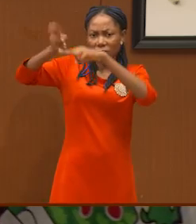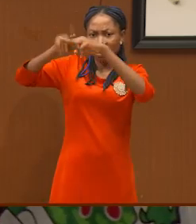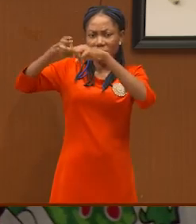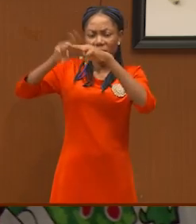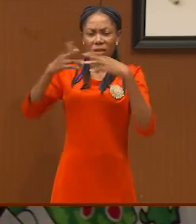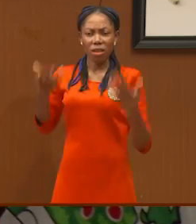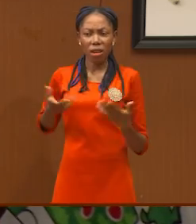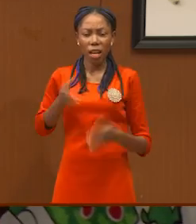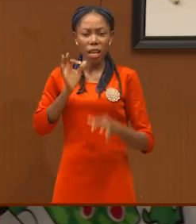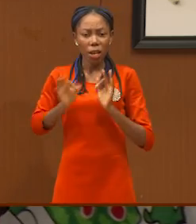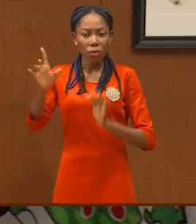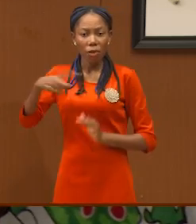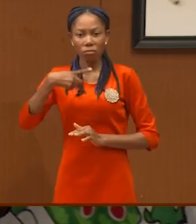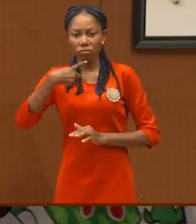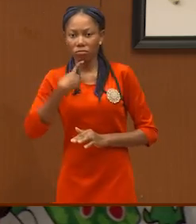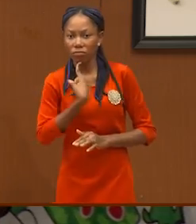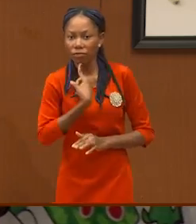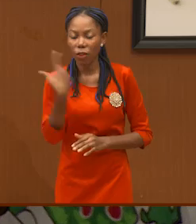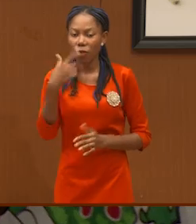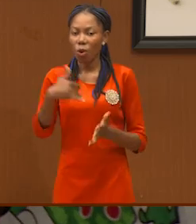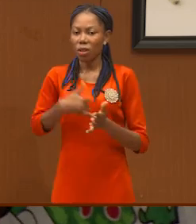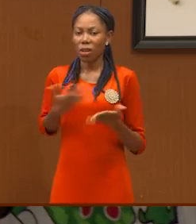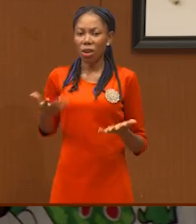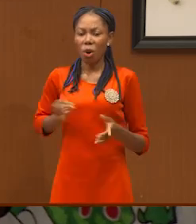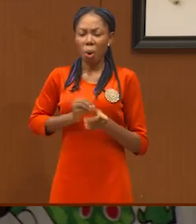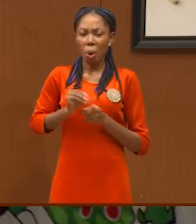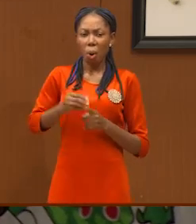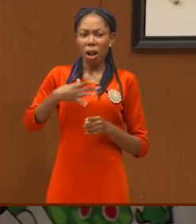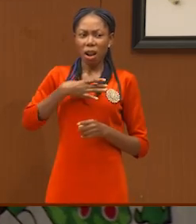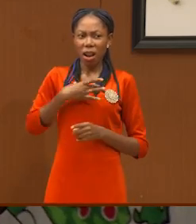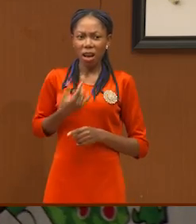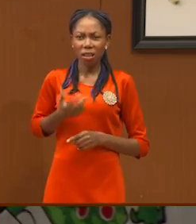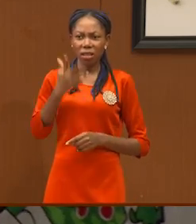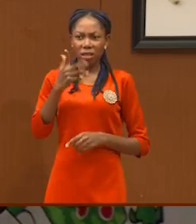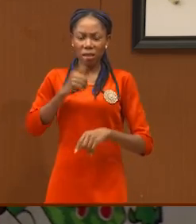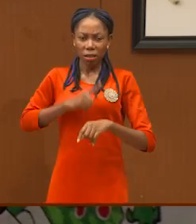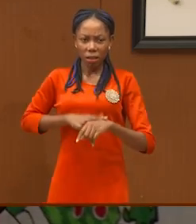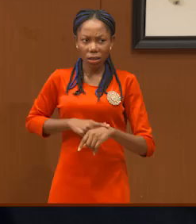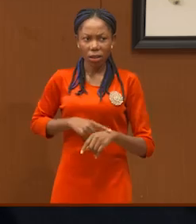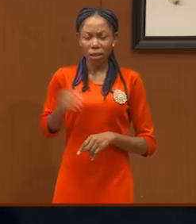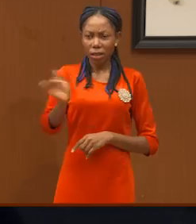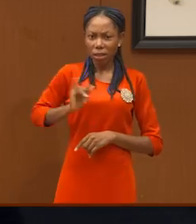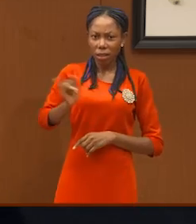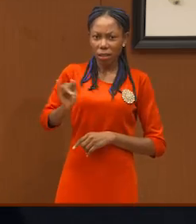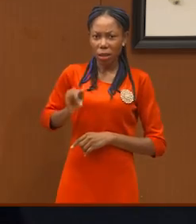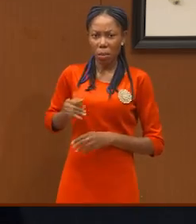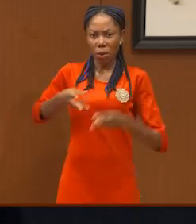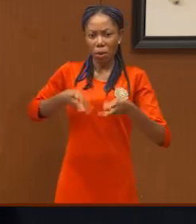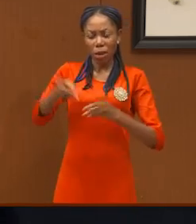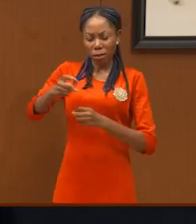it more serious by making some, it could be 2,000, 3,000. Do you understand what I'm trying? I do. The same way he's trying to